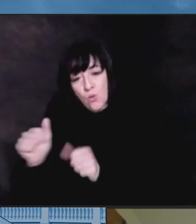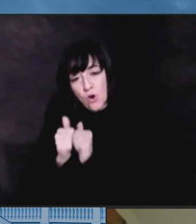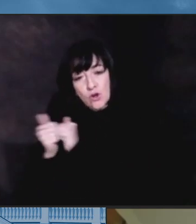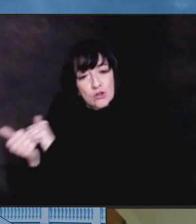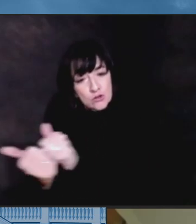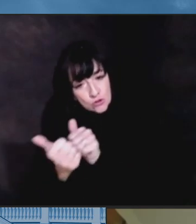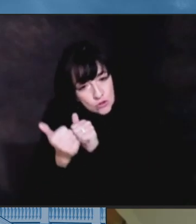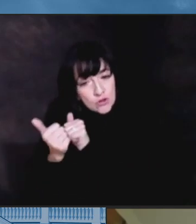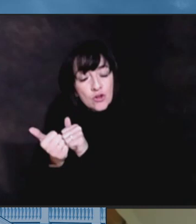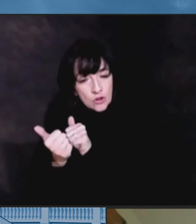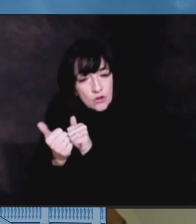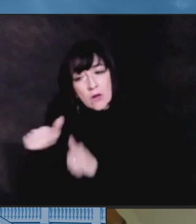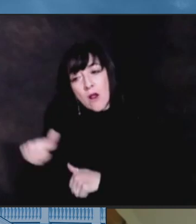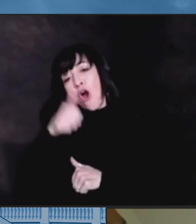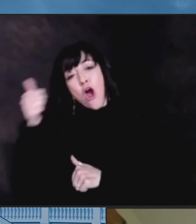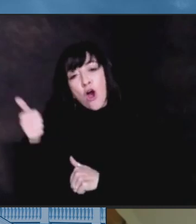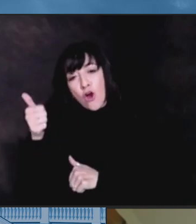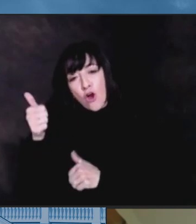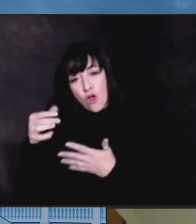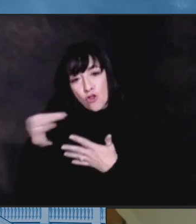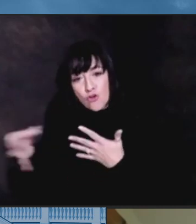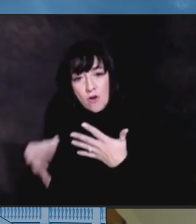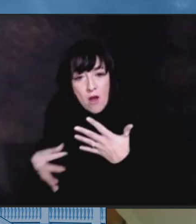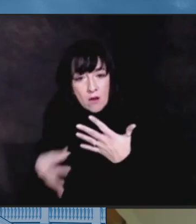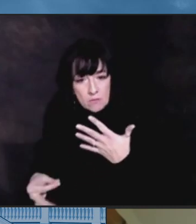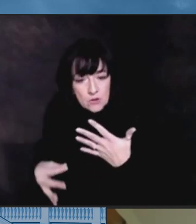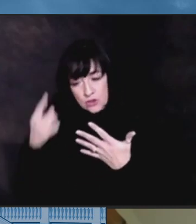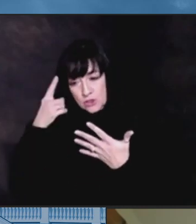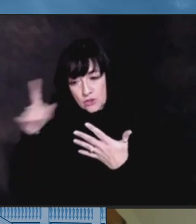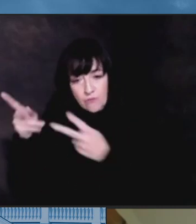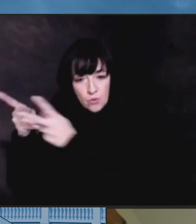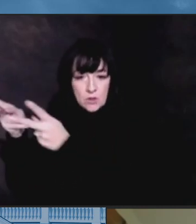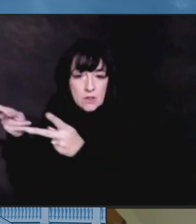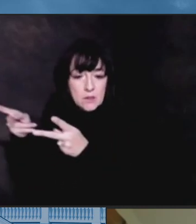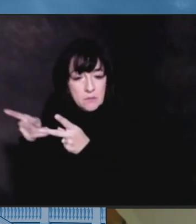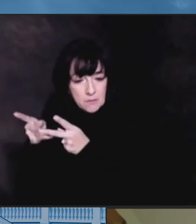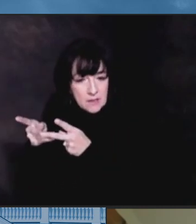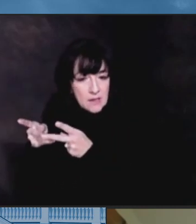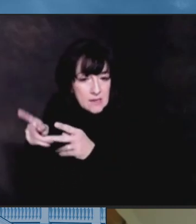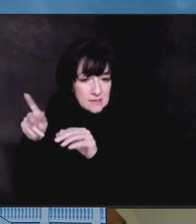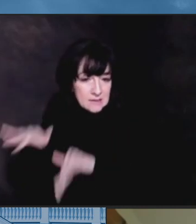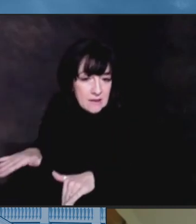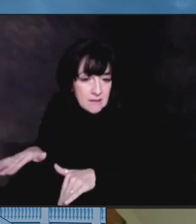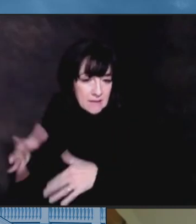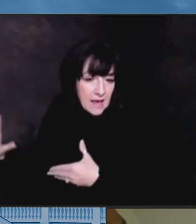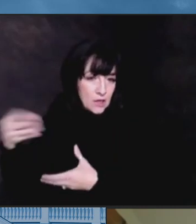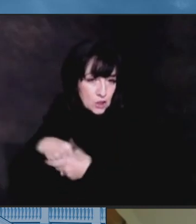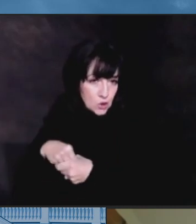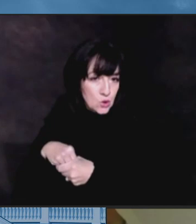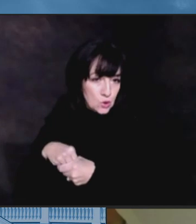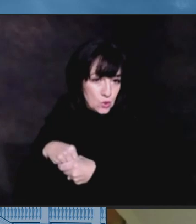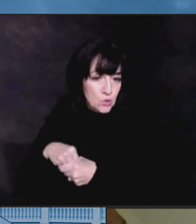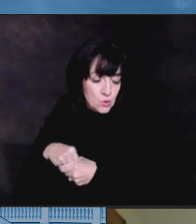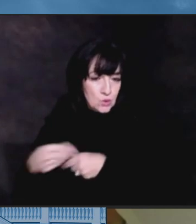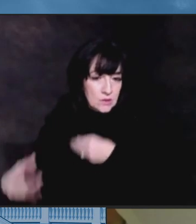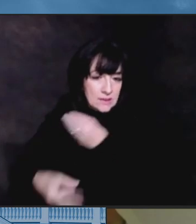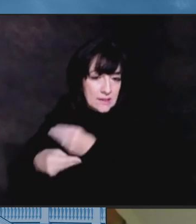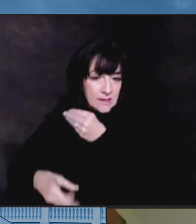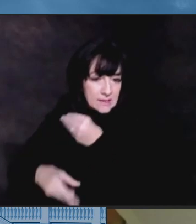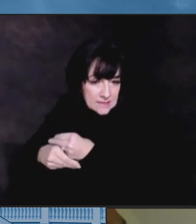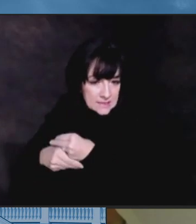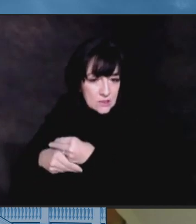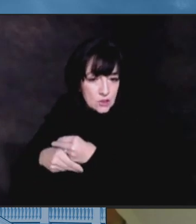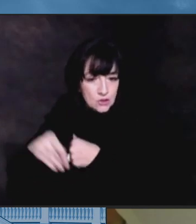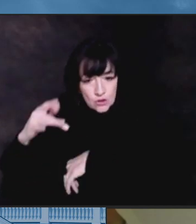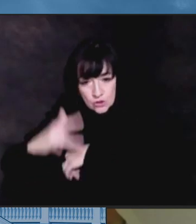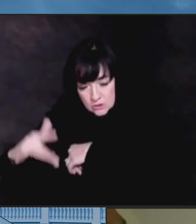mentioned earlier on, which might include additional space that Bay Health has identified there